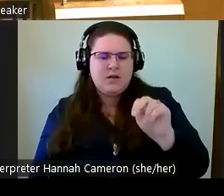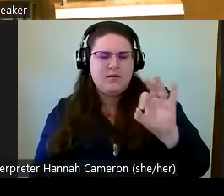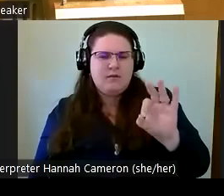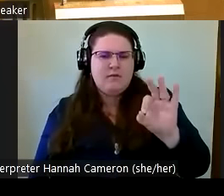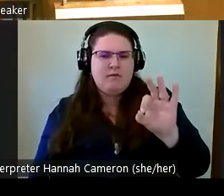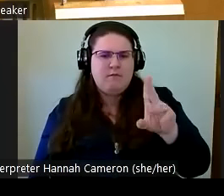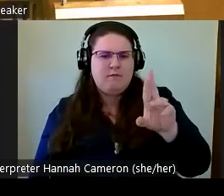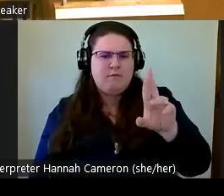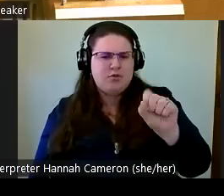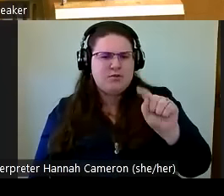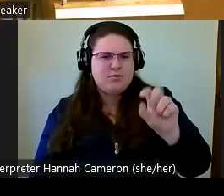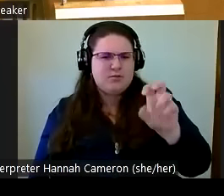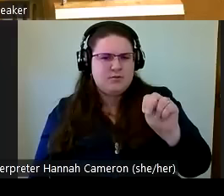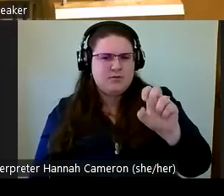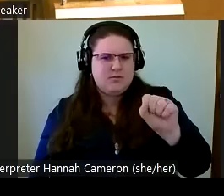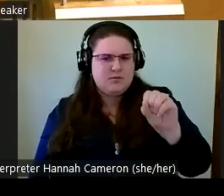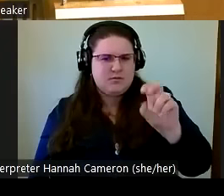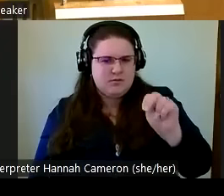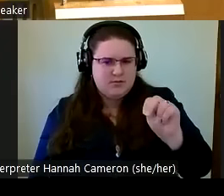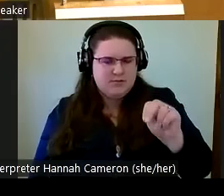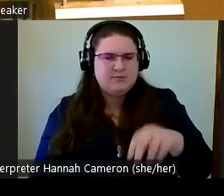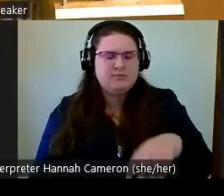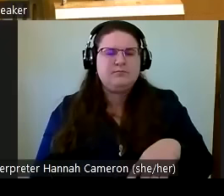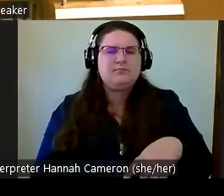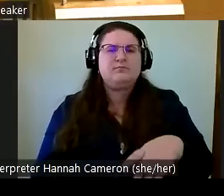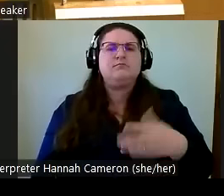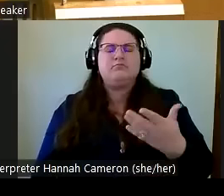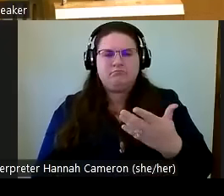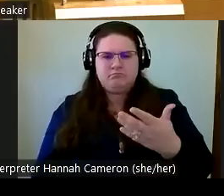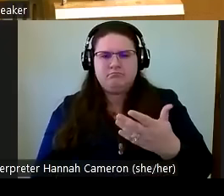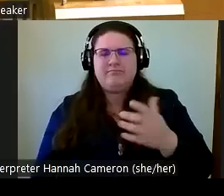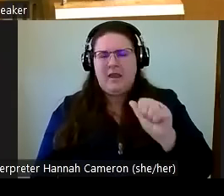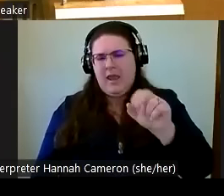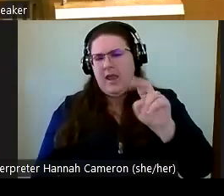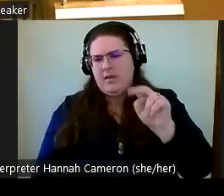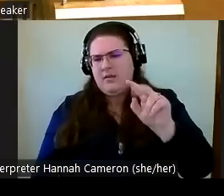and got Anton, who has been an old friend,